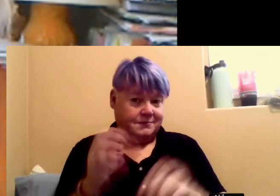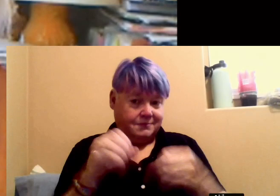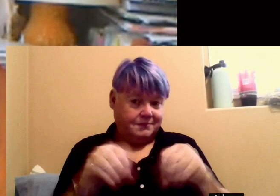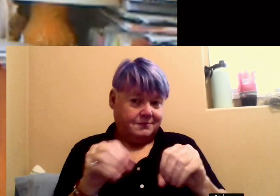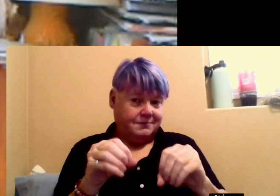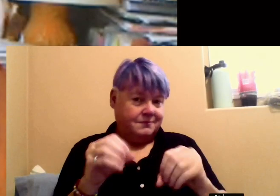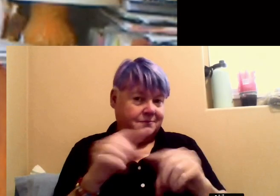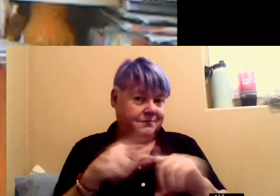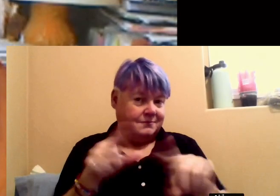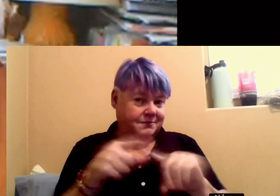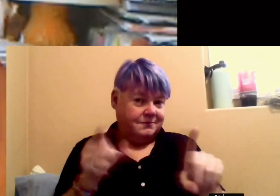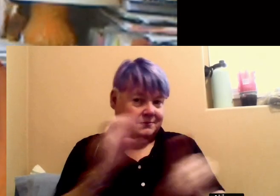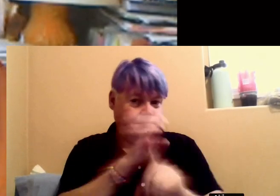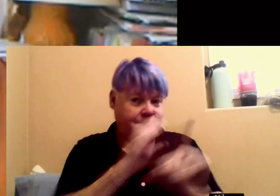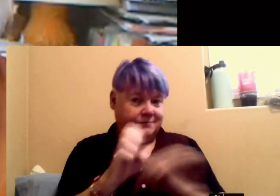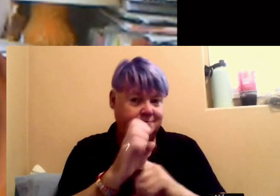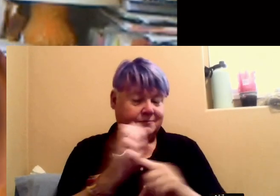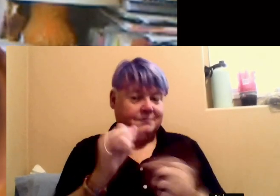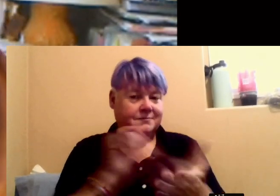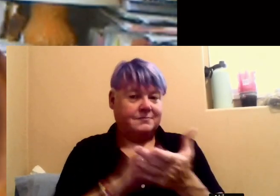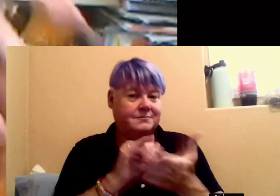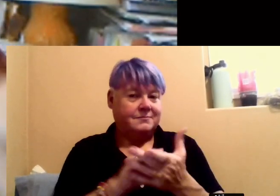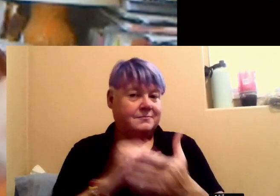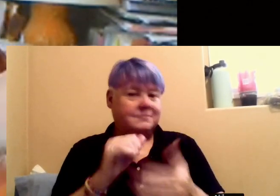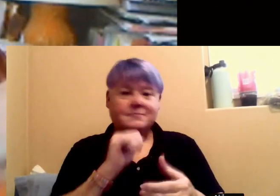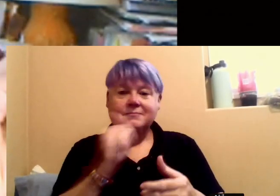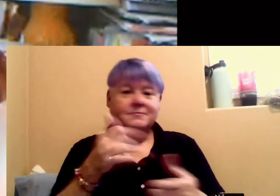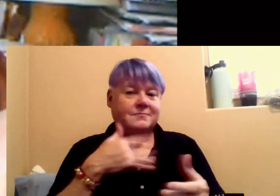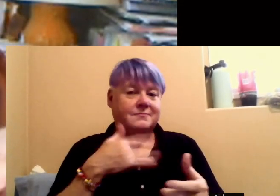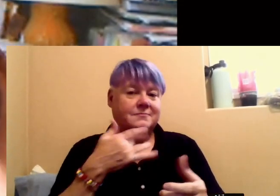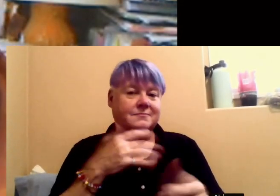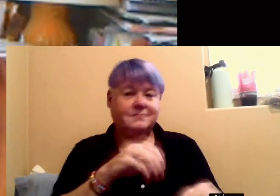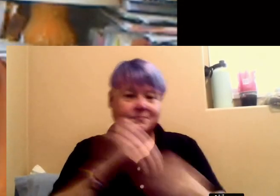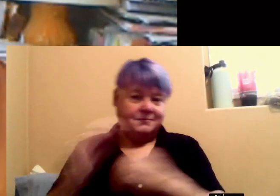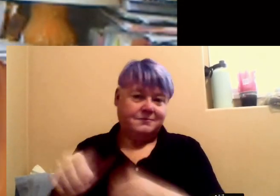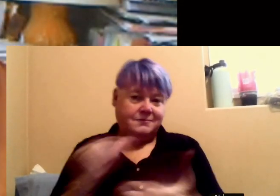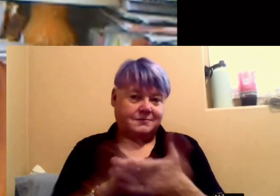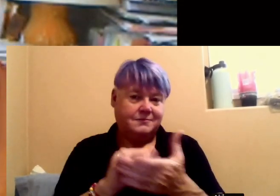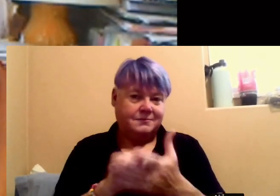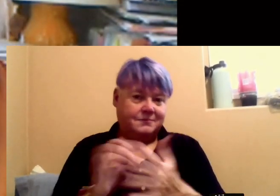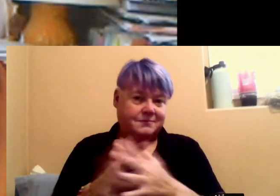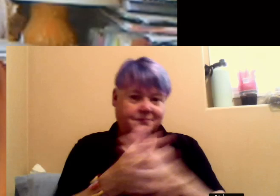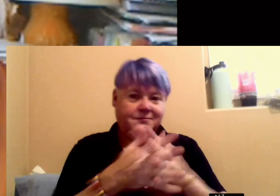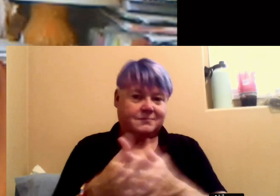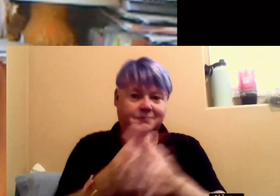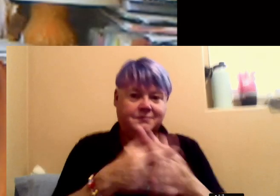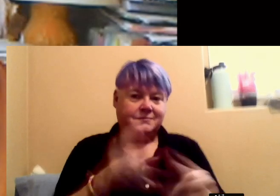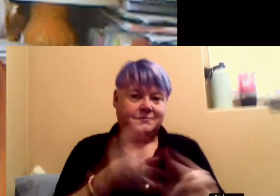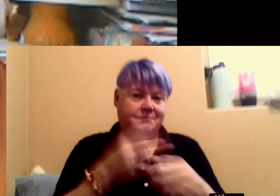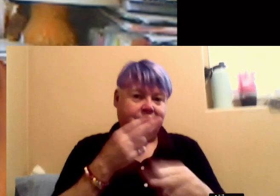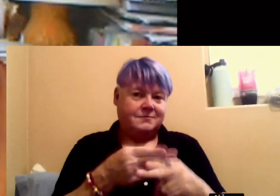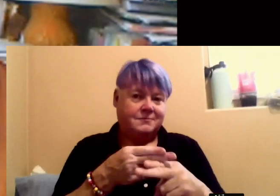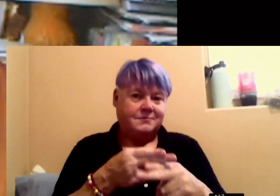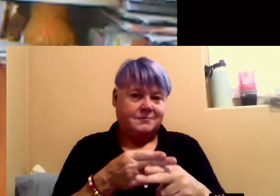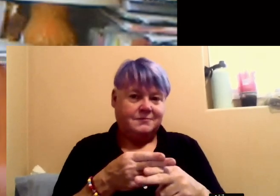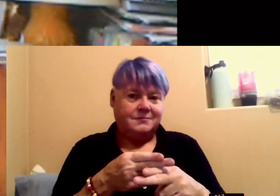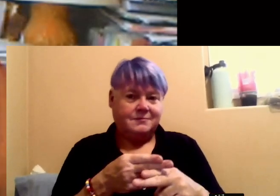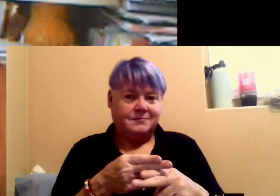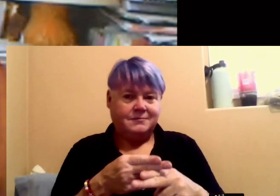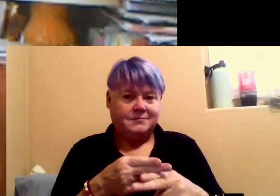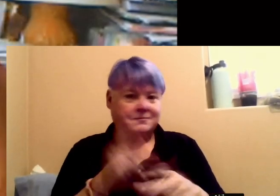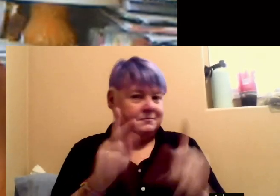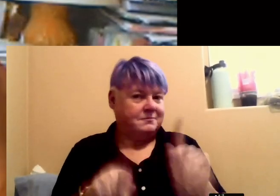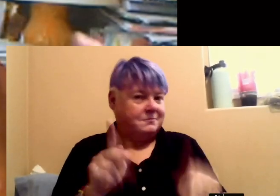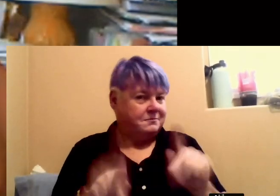of a different environment that I don't feel like I could just transplant that environment and give it US names. My people